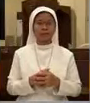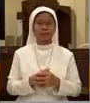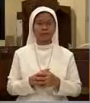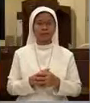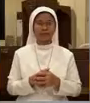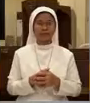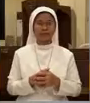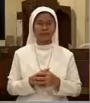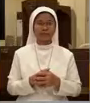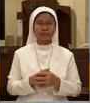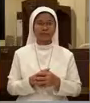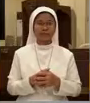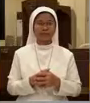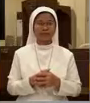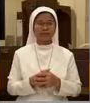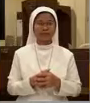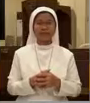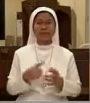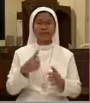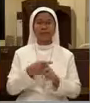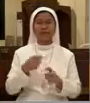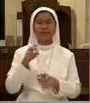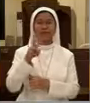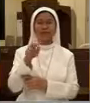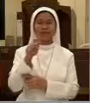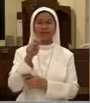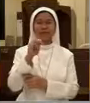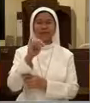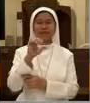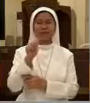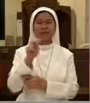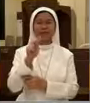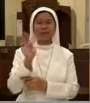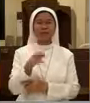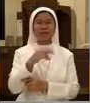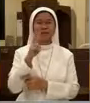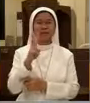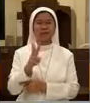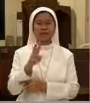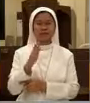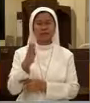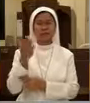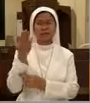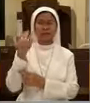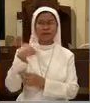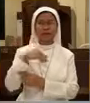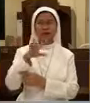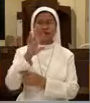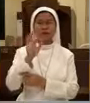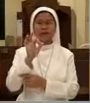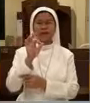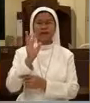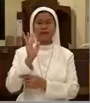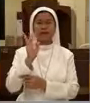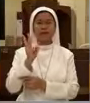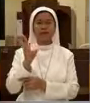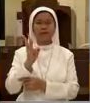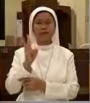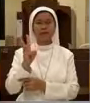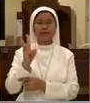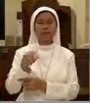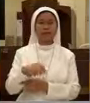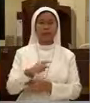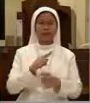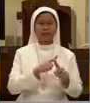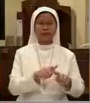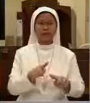From, I think, since Vatican II, the late 1960s, the different